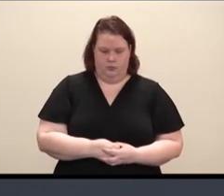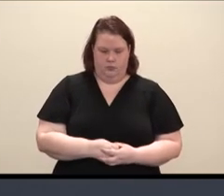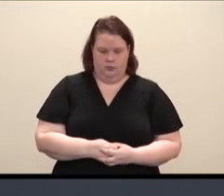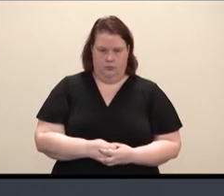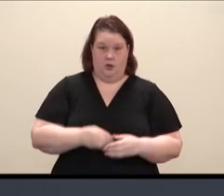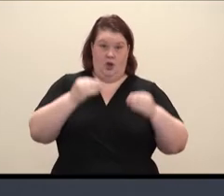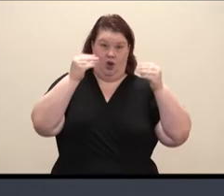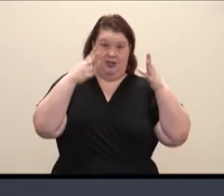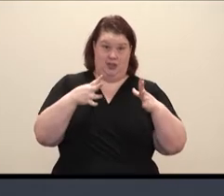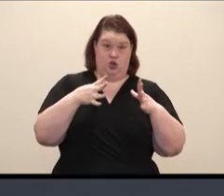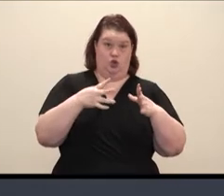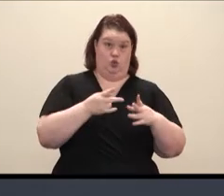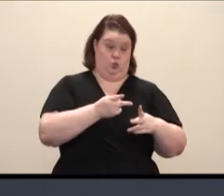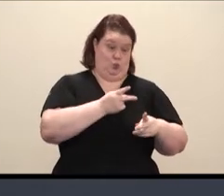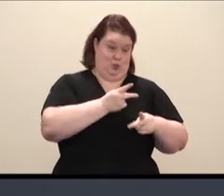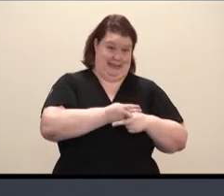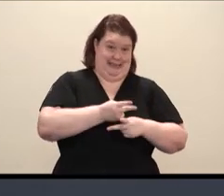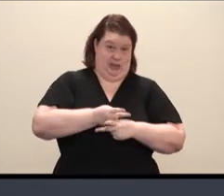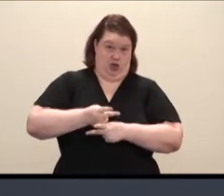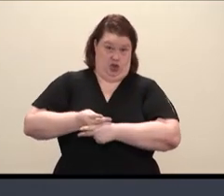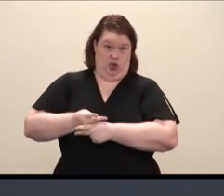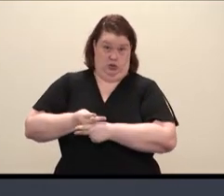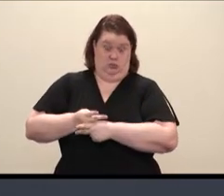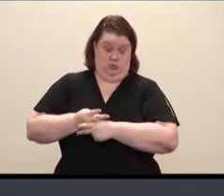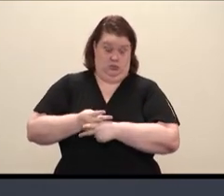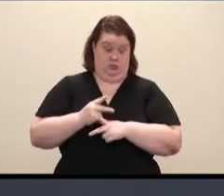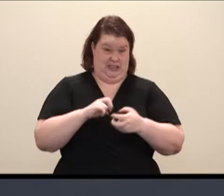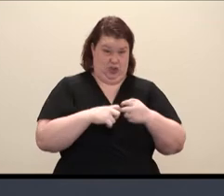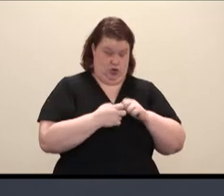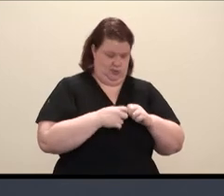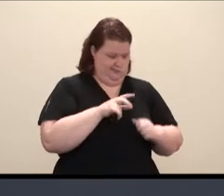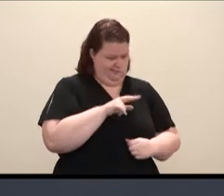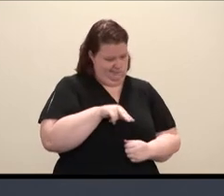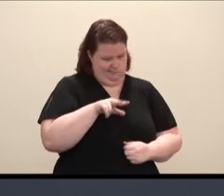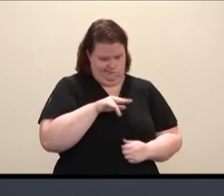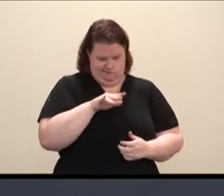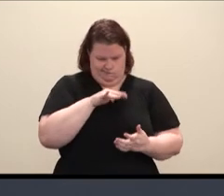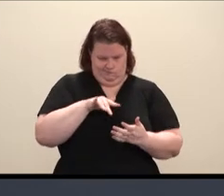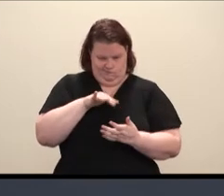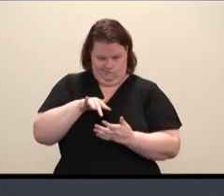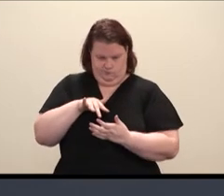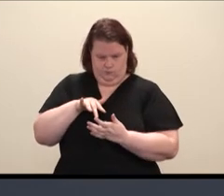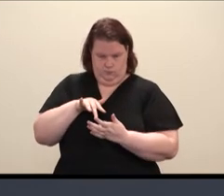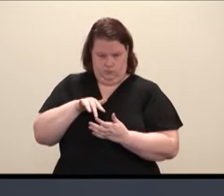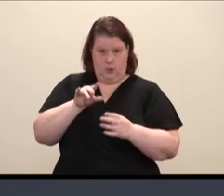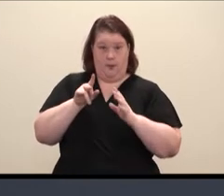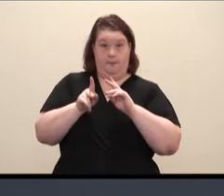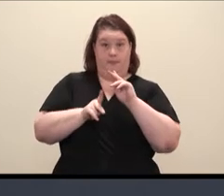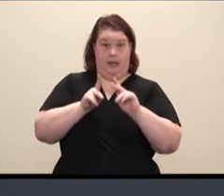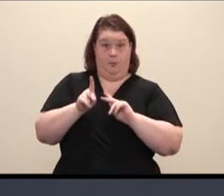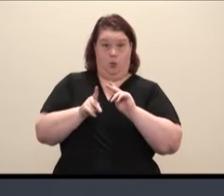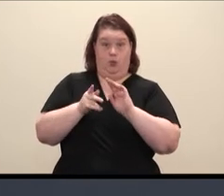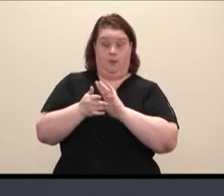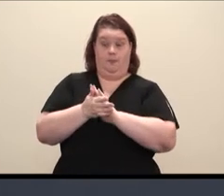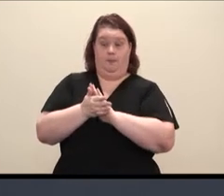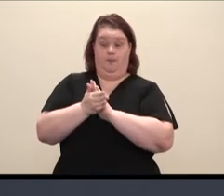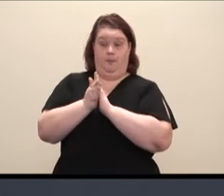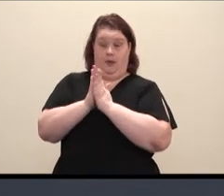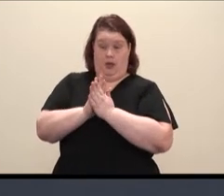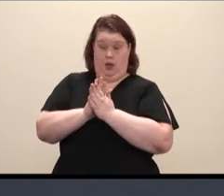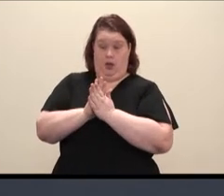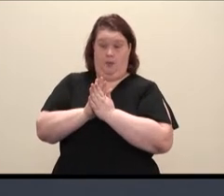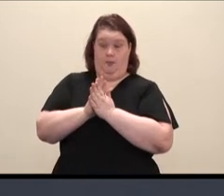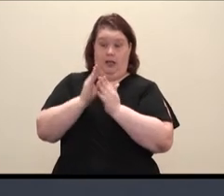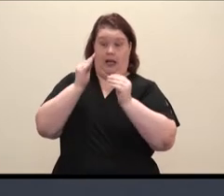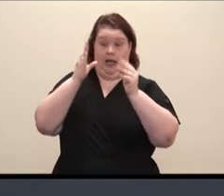teacher retention issues that we could keep people who became educators, people from